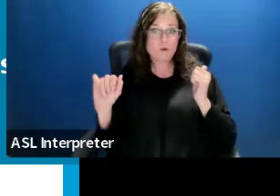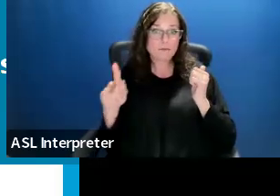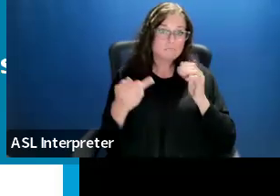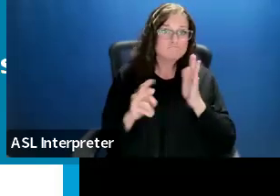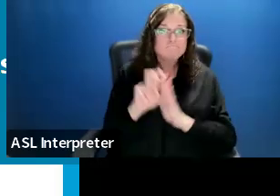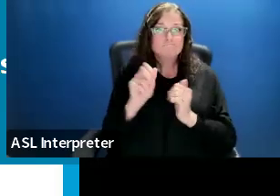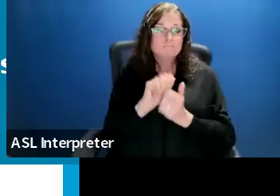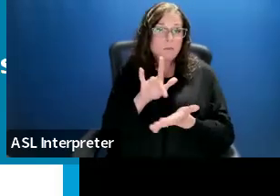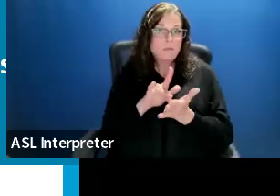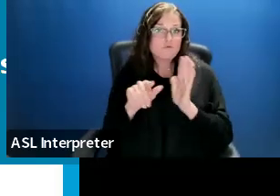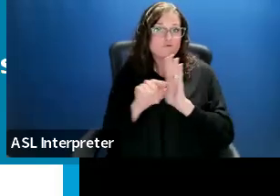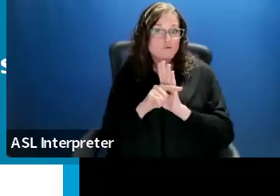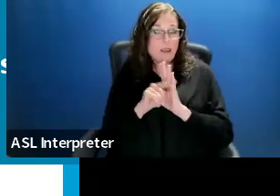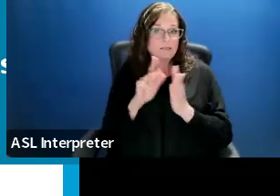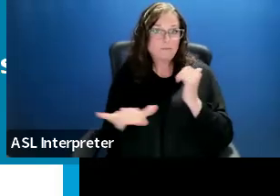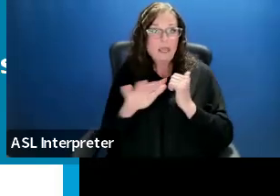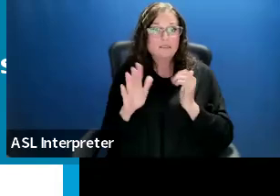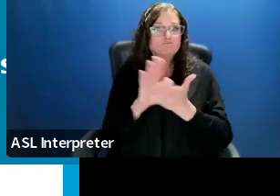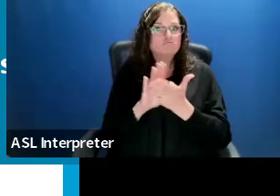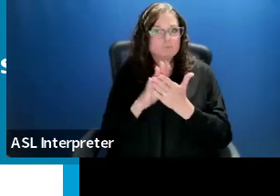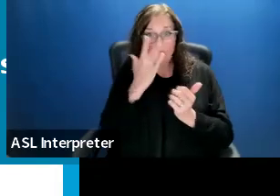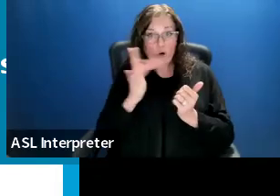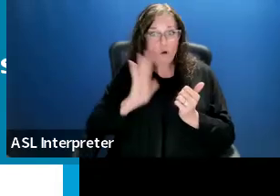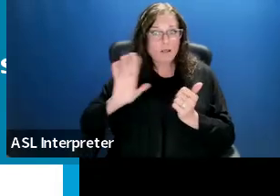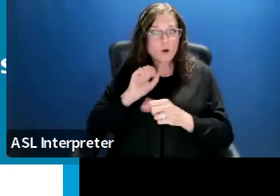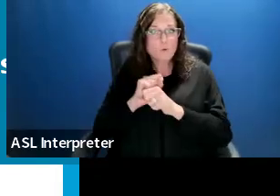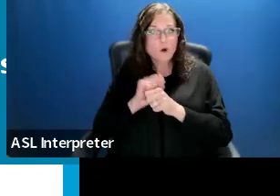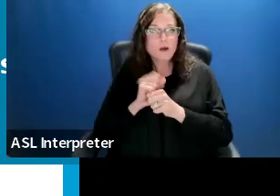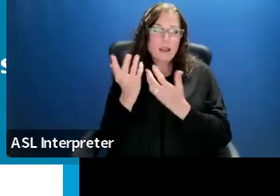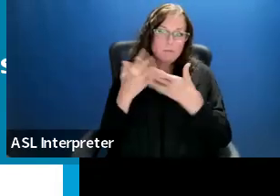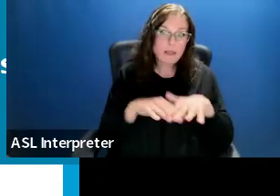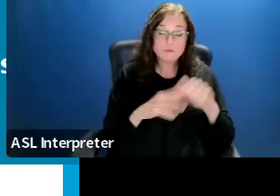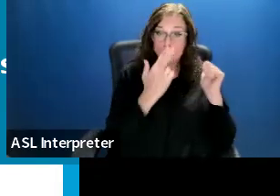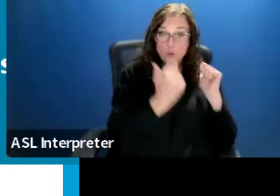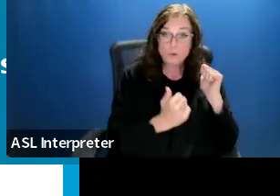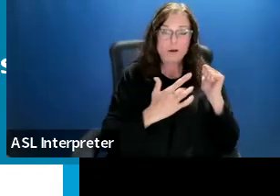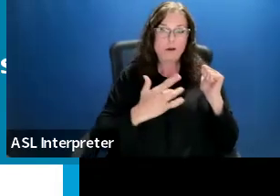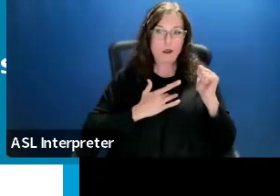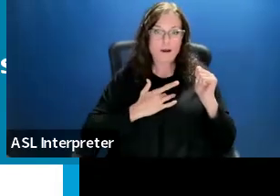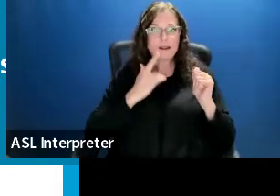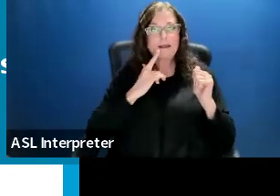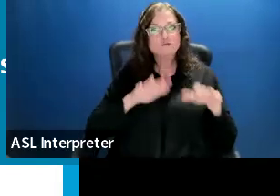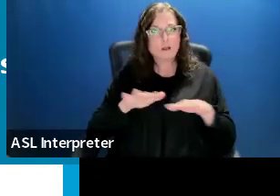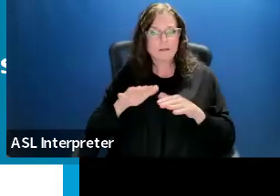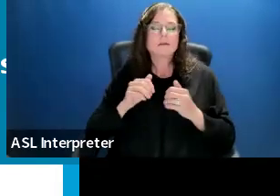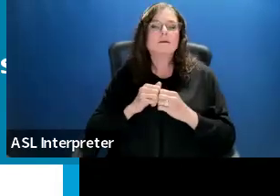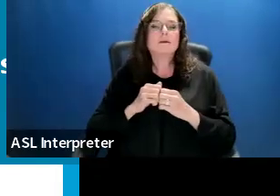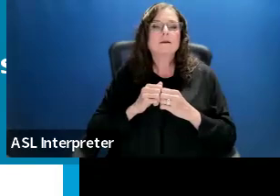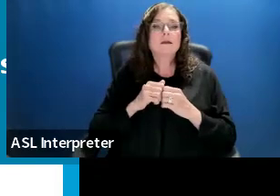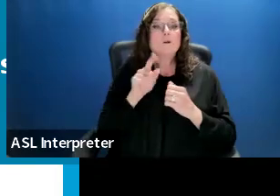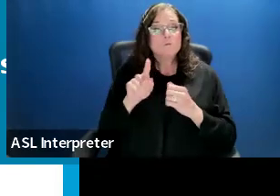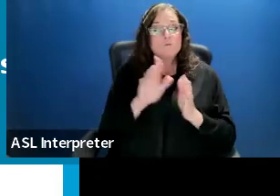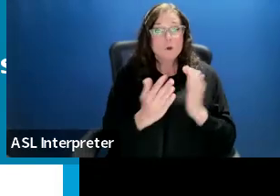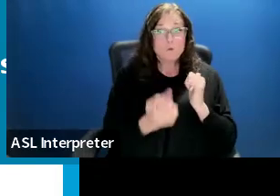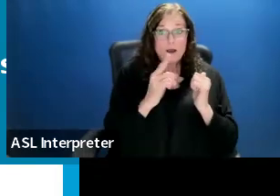in the middle grade space. She has been praised for her earlier work and effortlessly blends humor, heart, and chill. Book 1 of this duology received